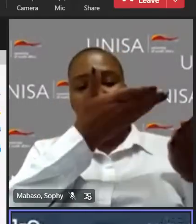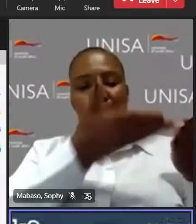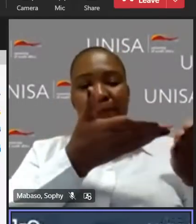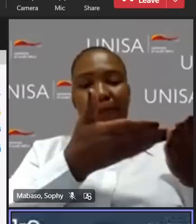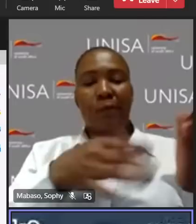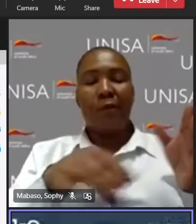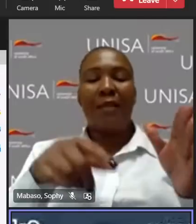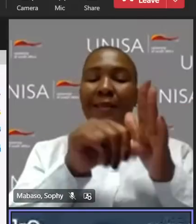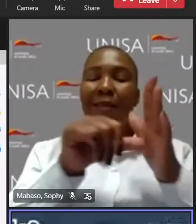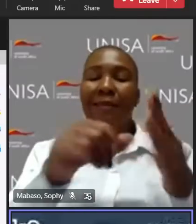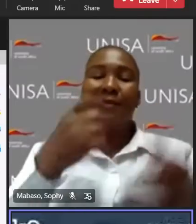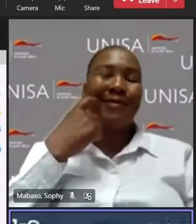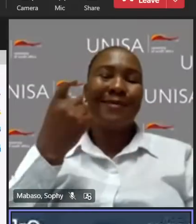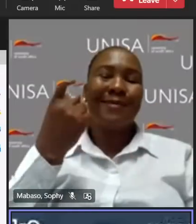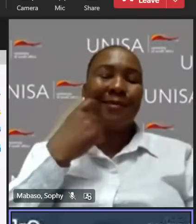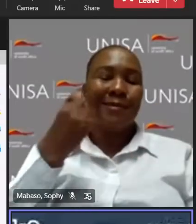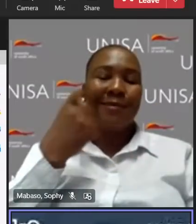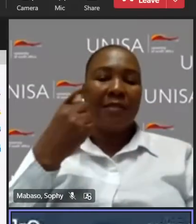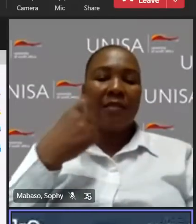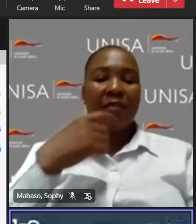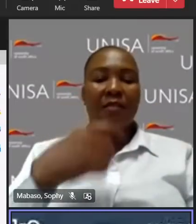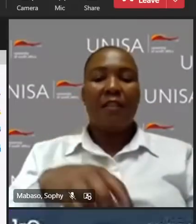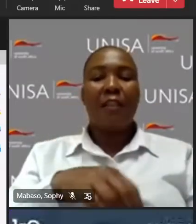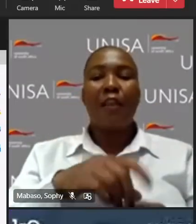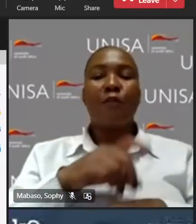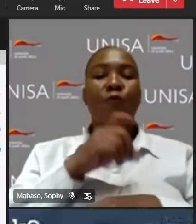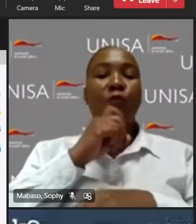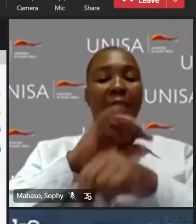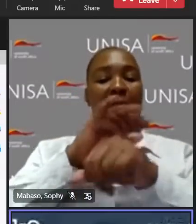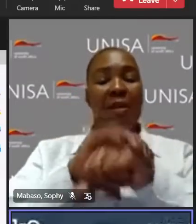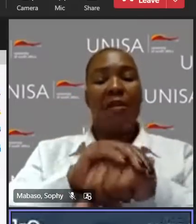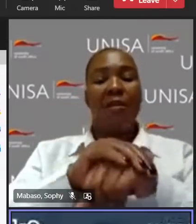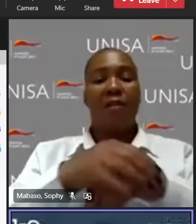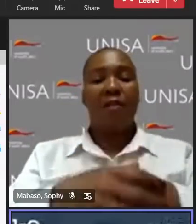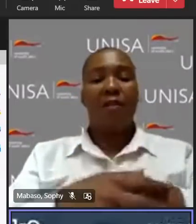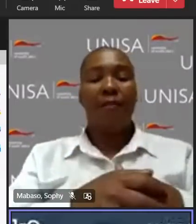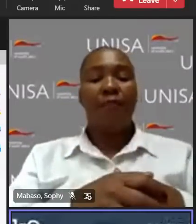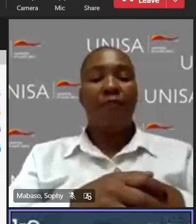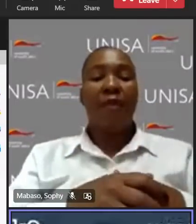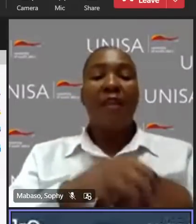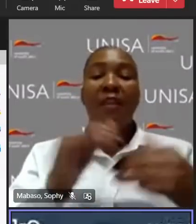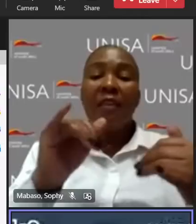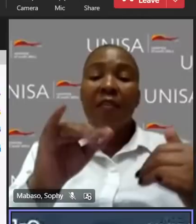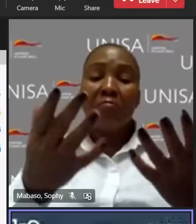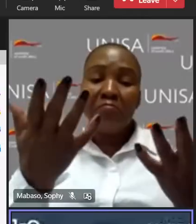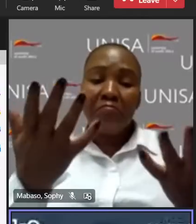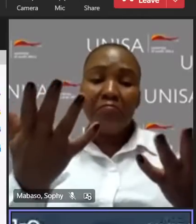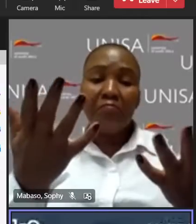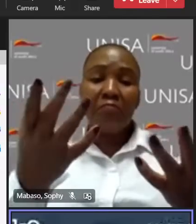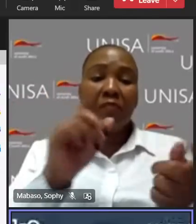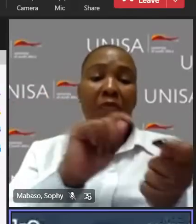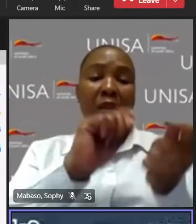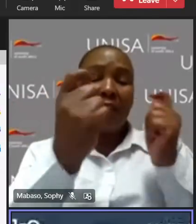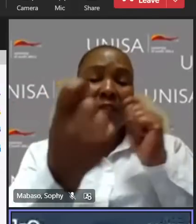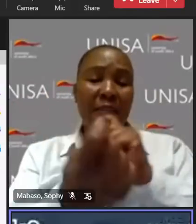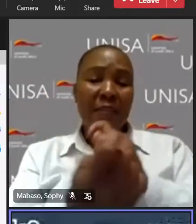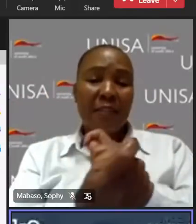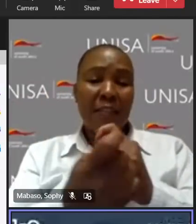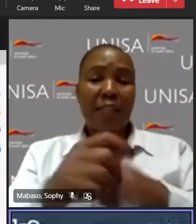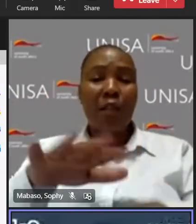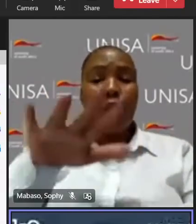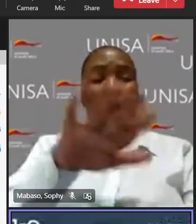very, very easy and very user-friendly. If you want to change your biographical details,